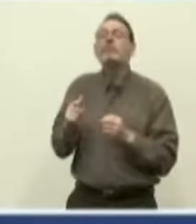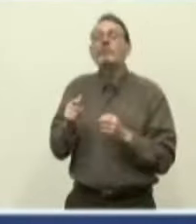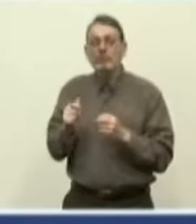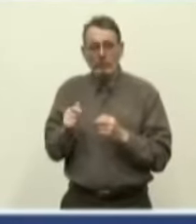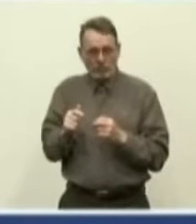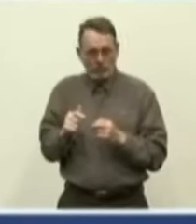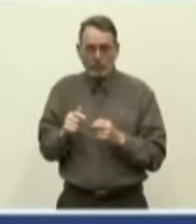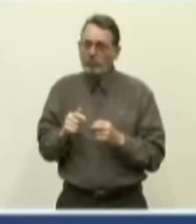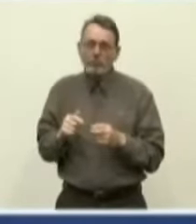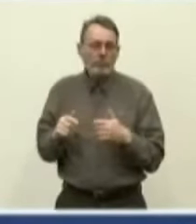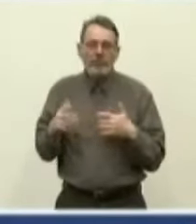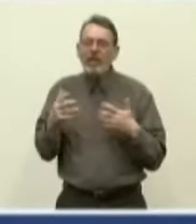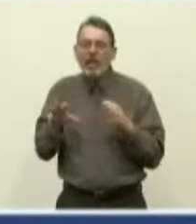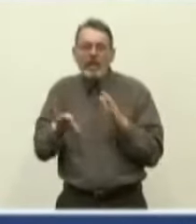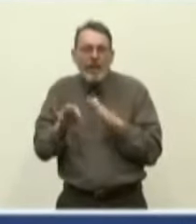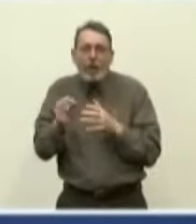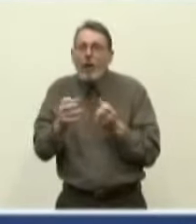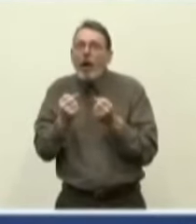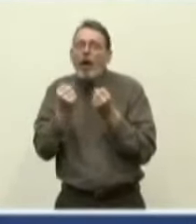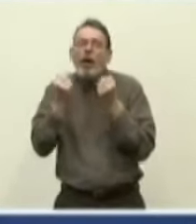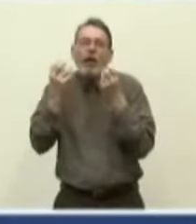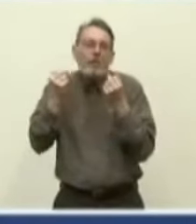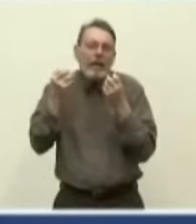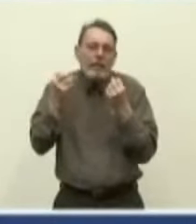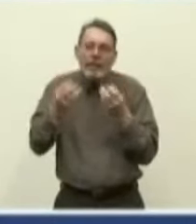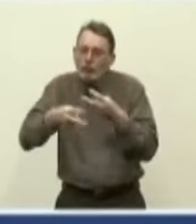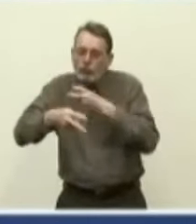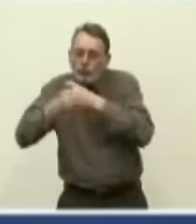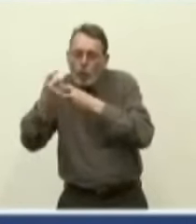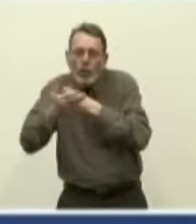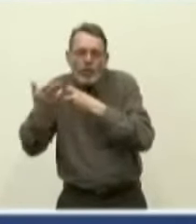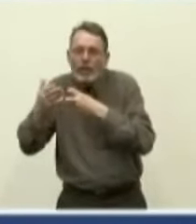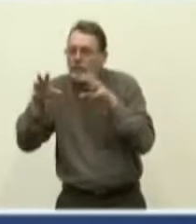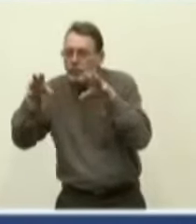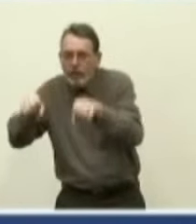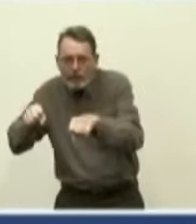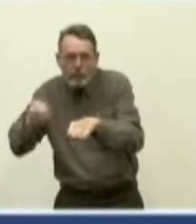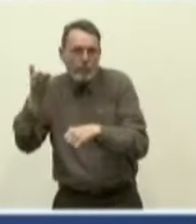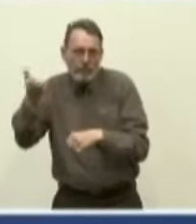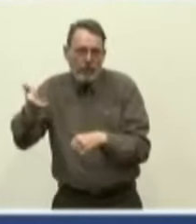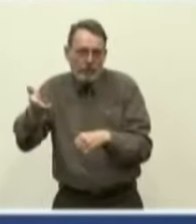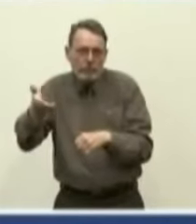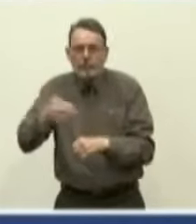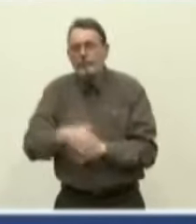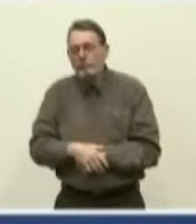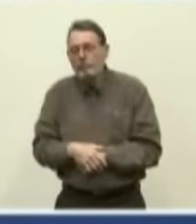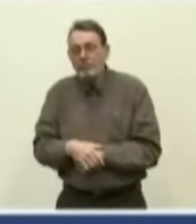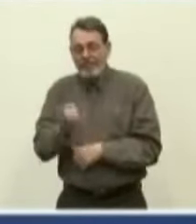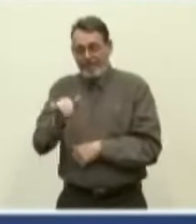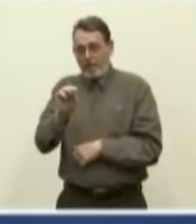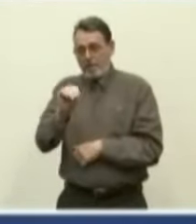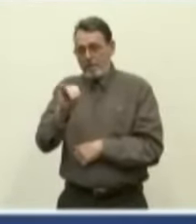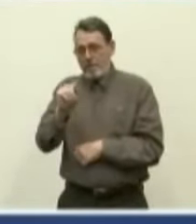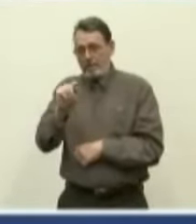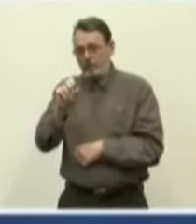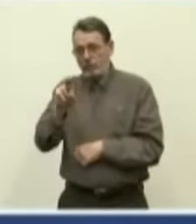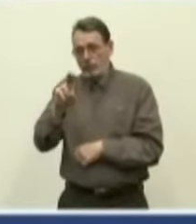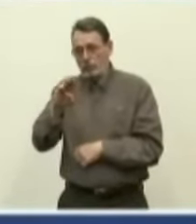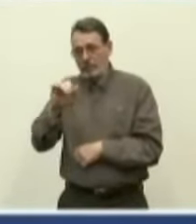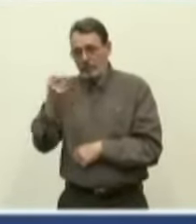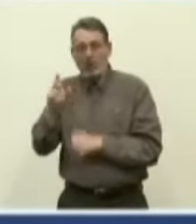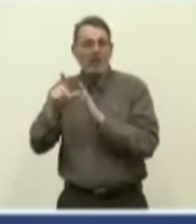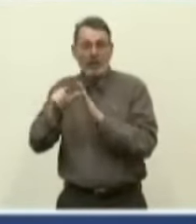amount of stolen property related to the auto burglaries was recovered at the scene. The Mitsubishi was later